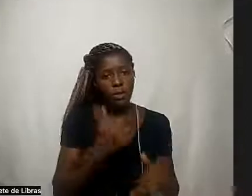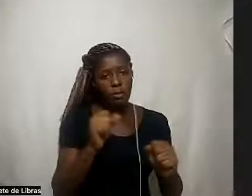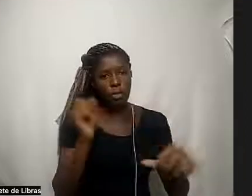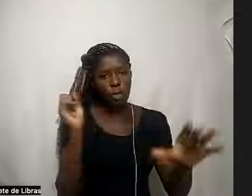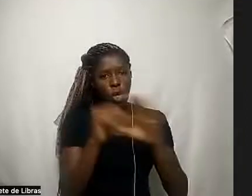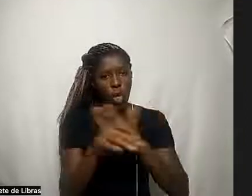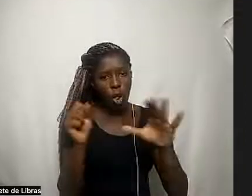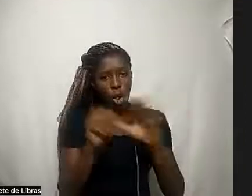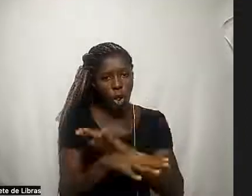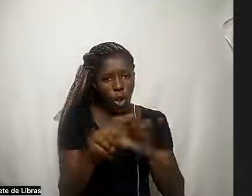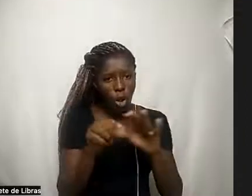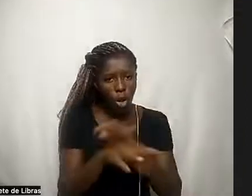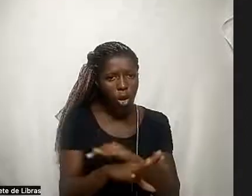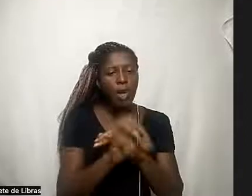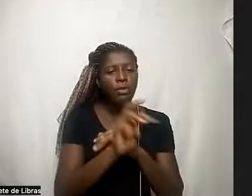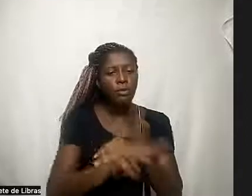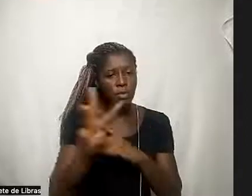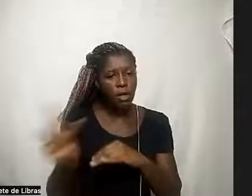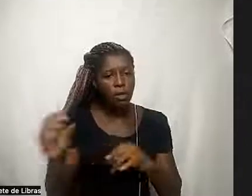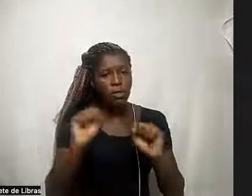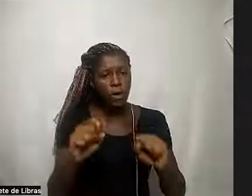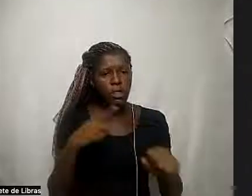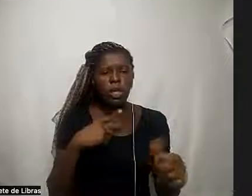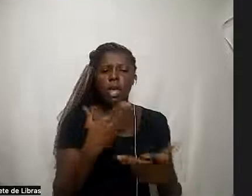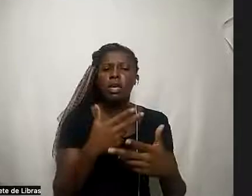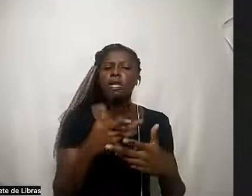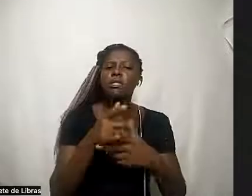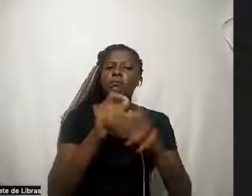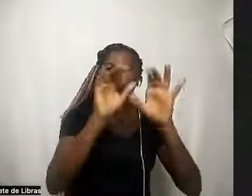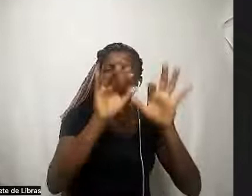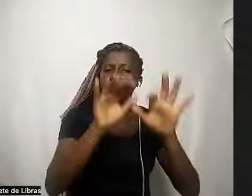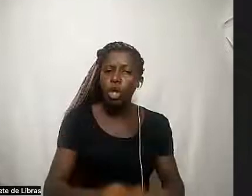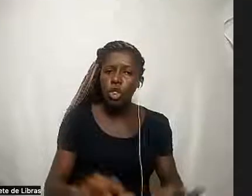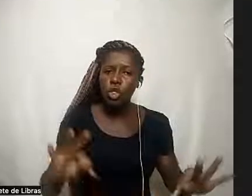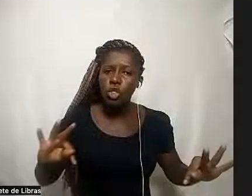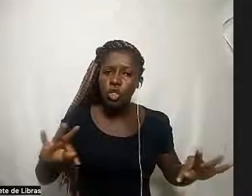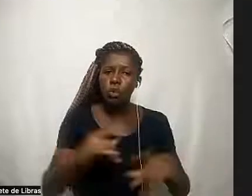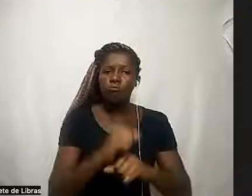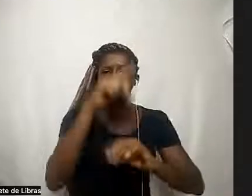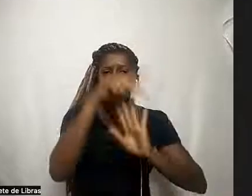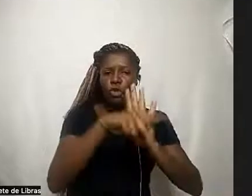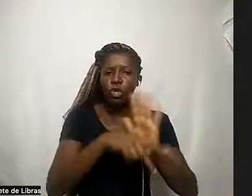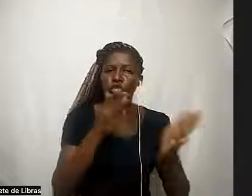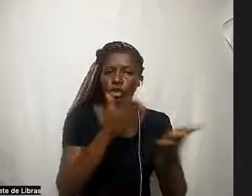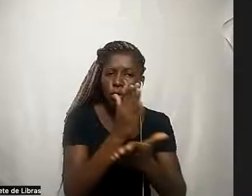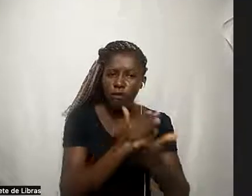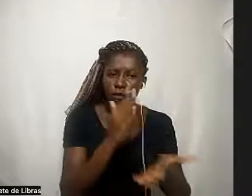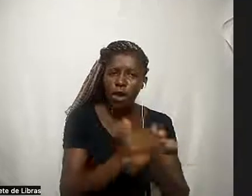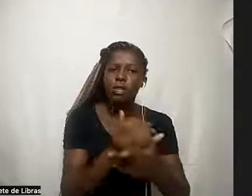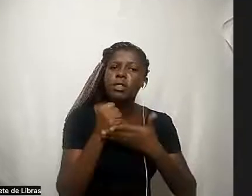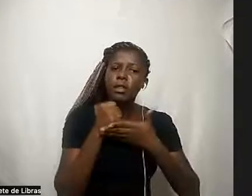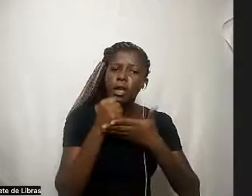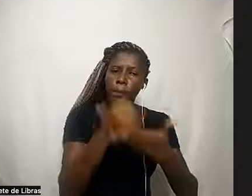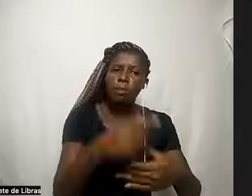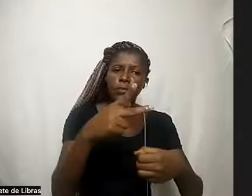I'm gonna put the link for the site on the chat here. There you can find the description of all the projects